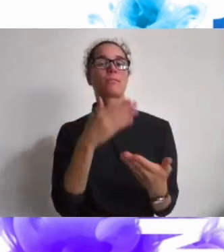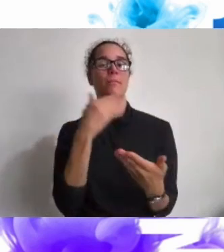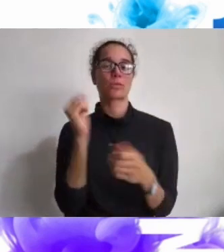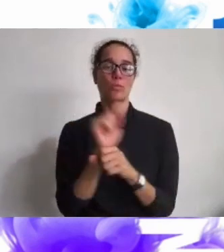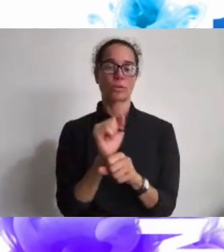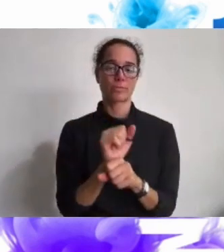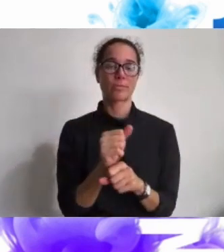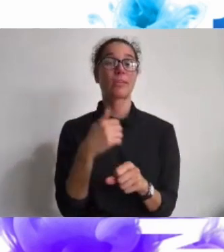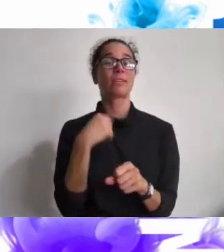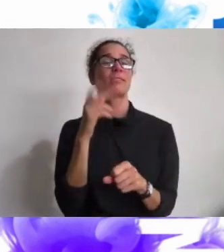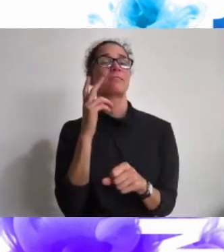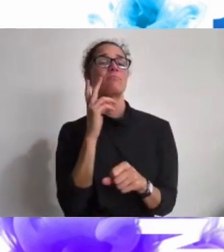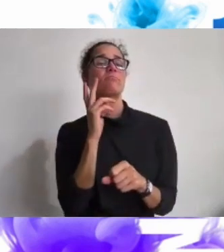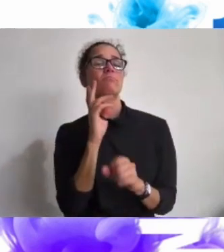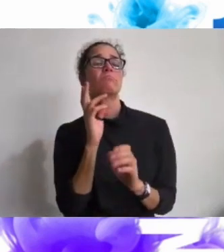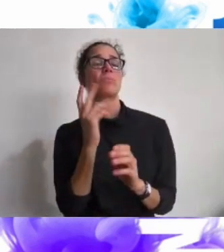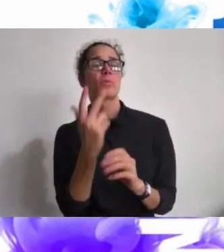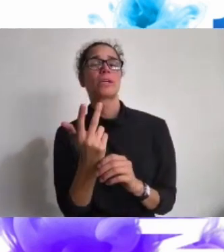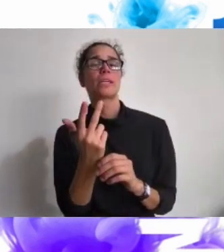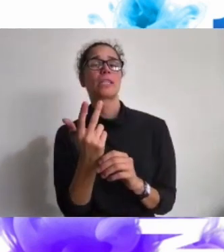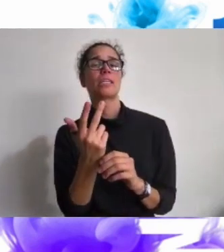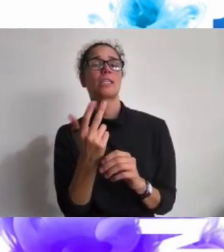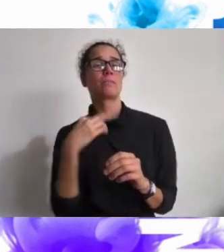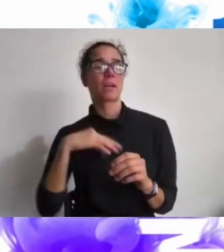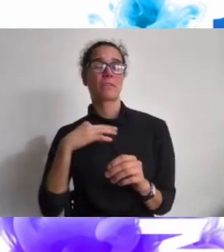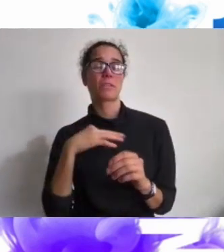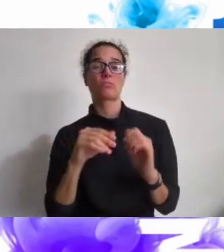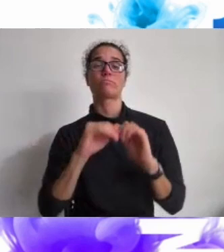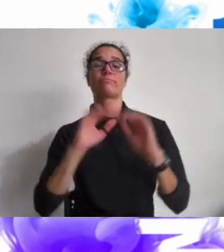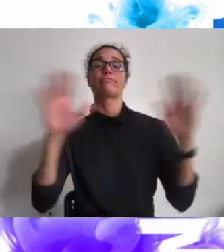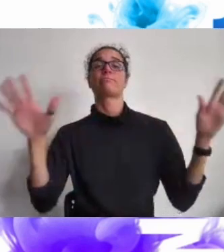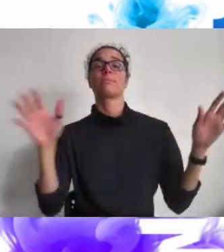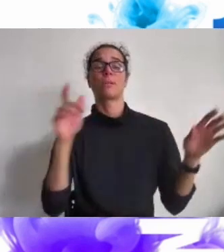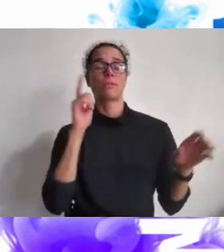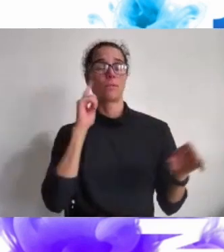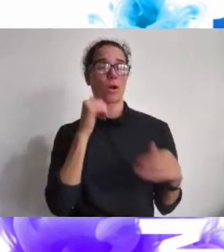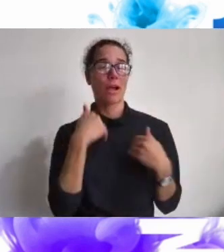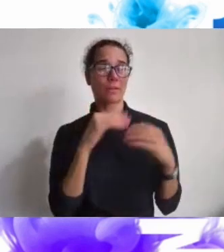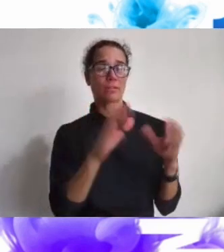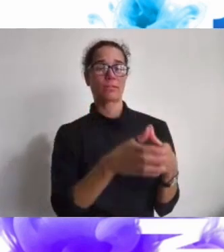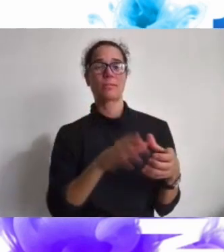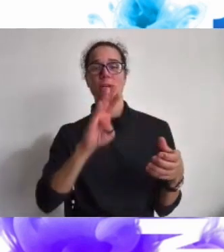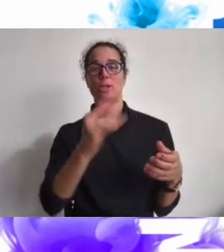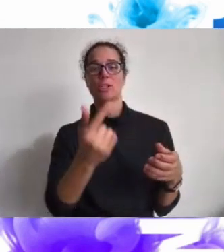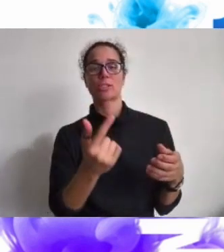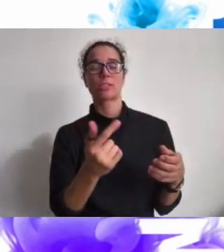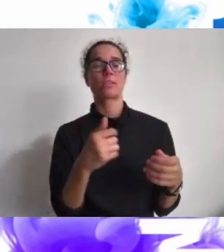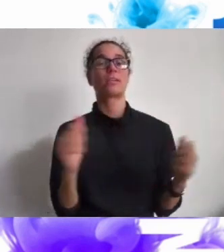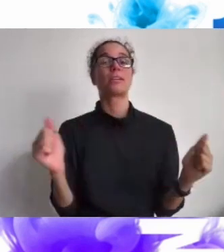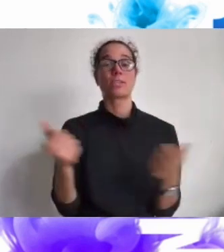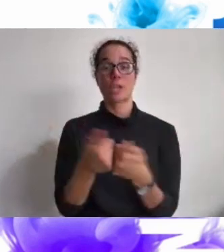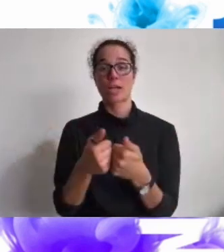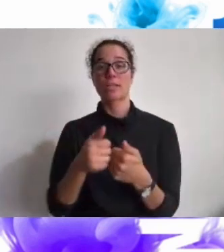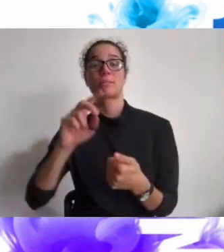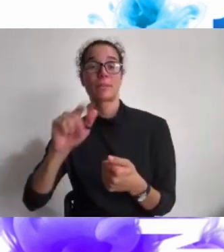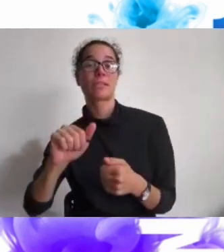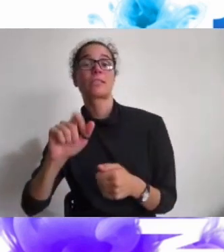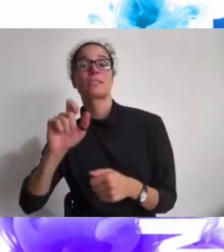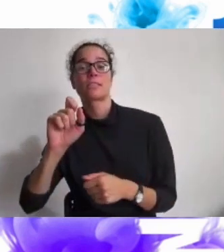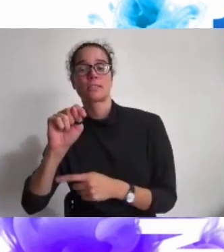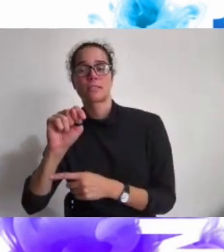having a disability-related BRG. The first one being it helps to challenge disability stereotypes.